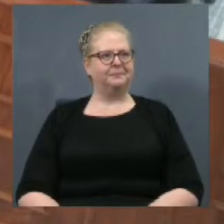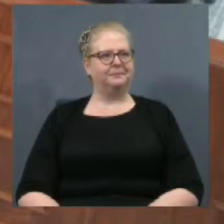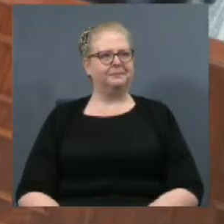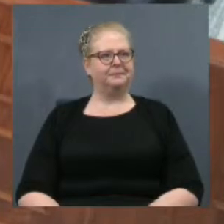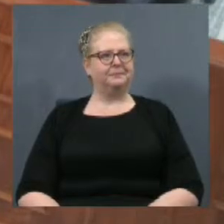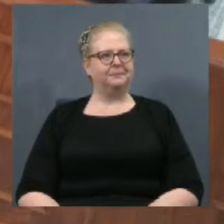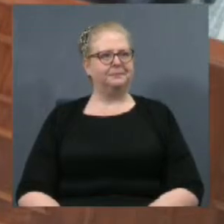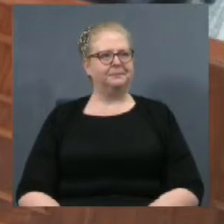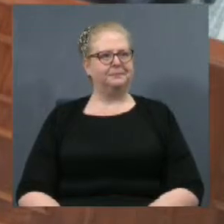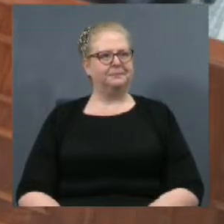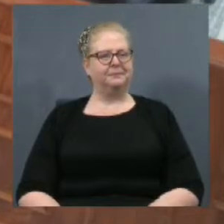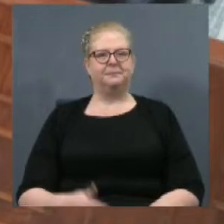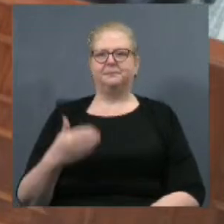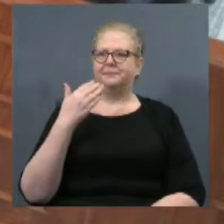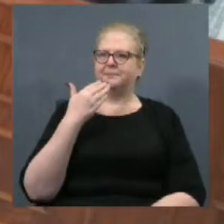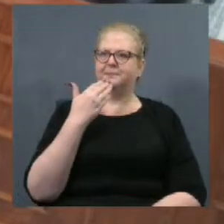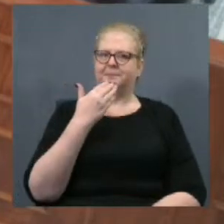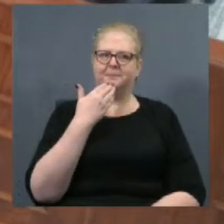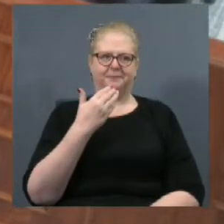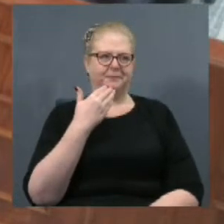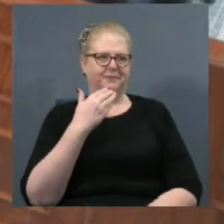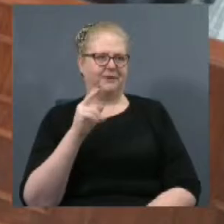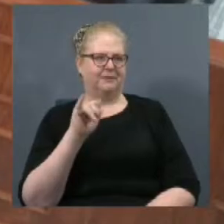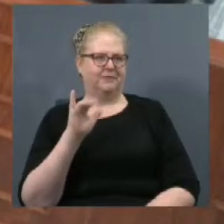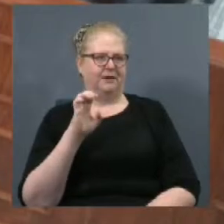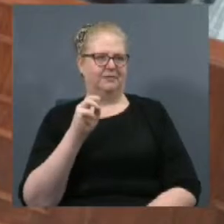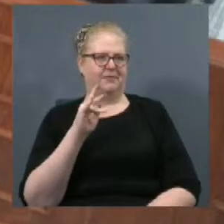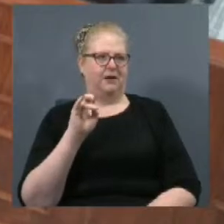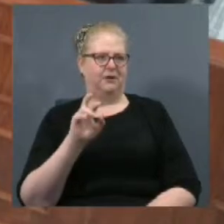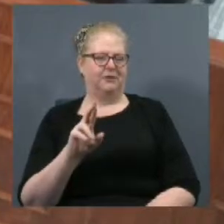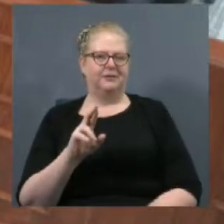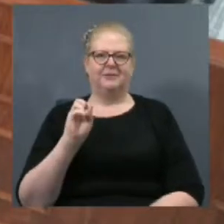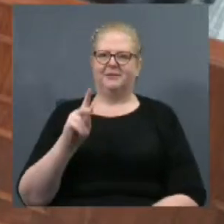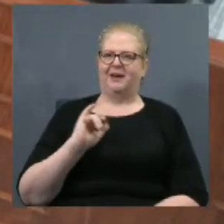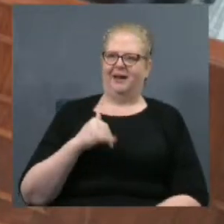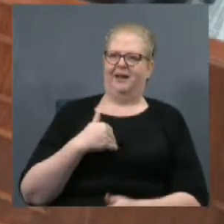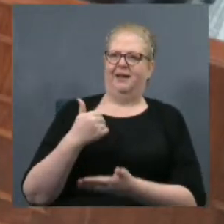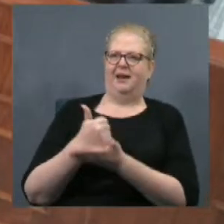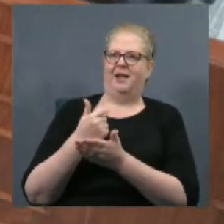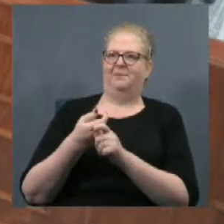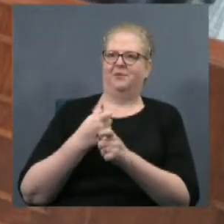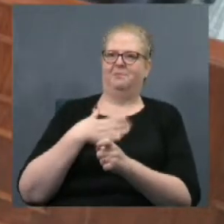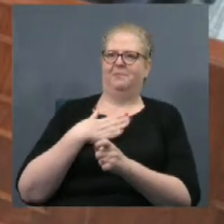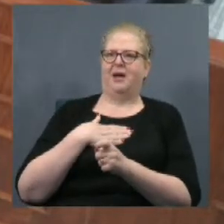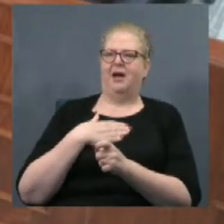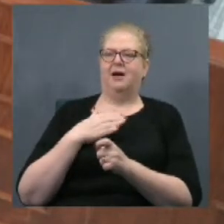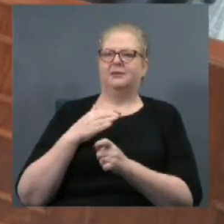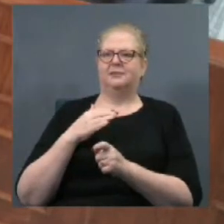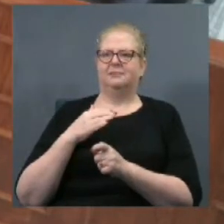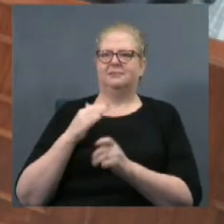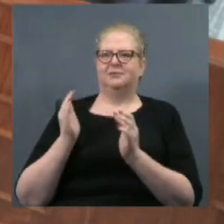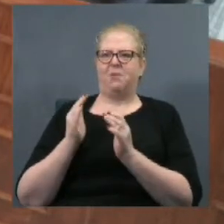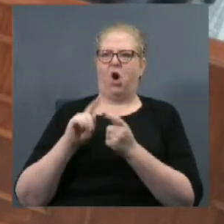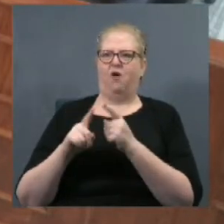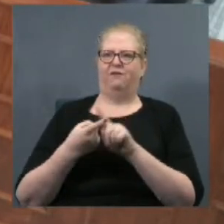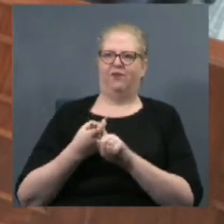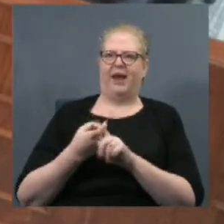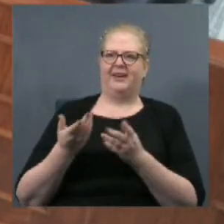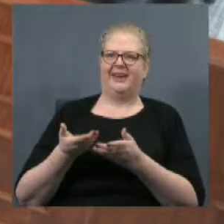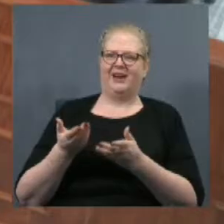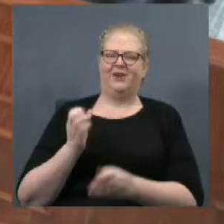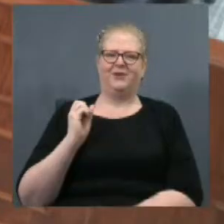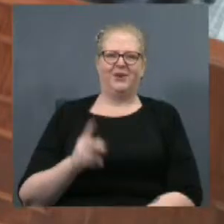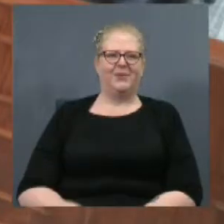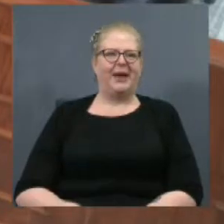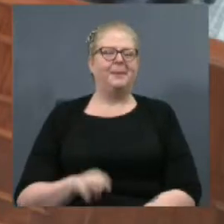Thank you, Vice Mayor. Thank you. I had a little help from my small friend here. Brad, let me ask